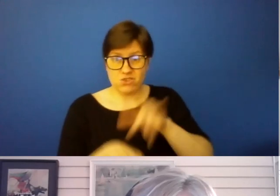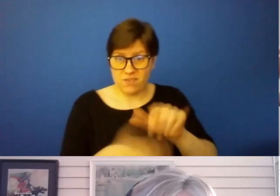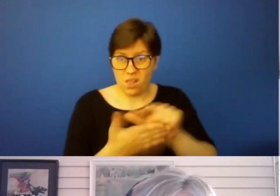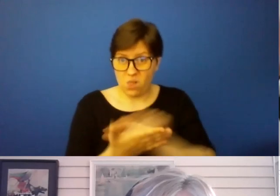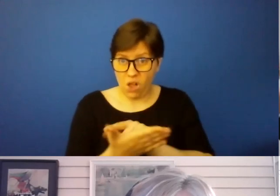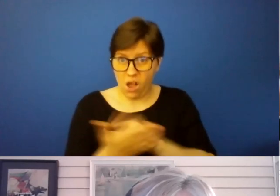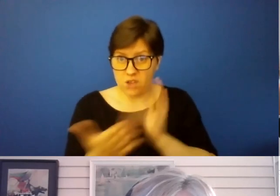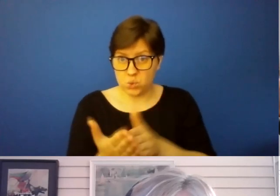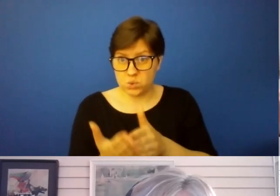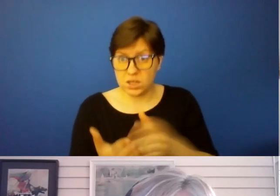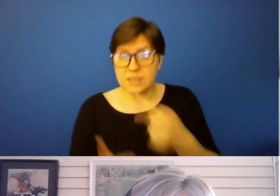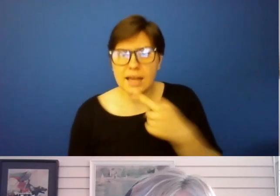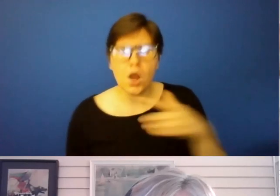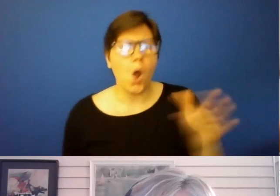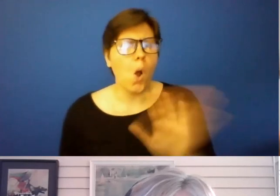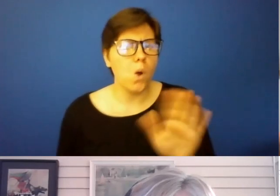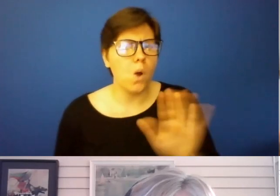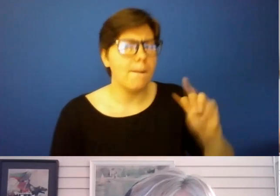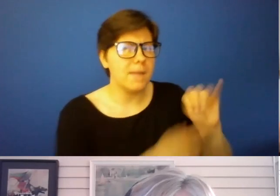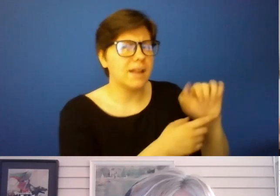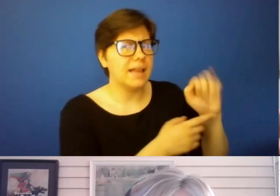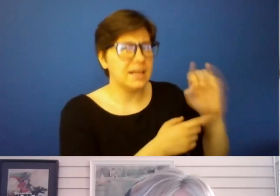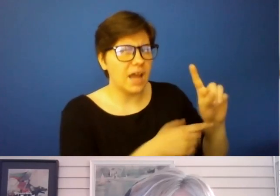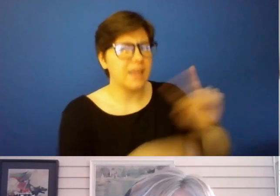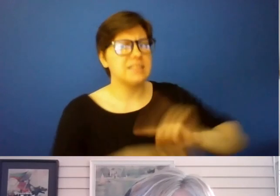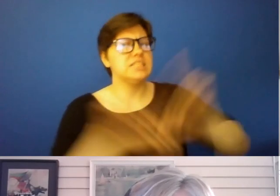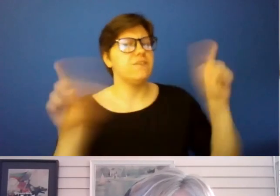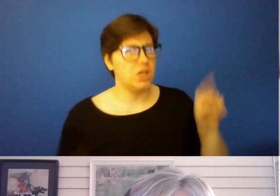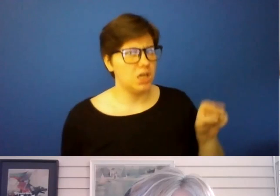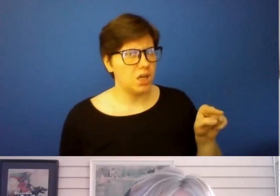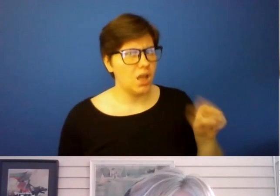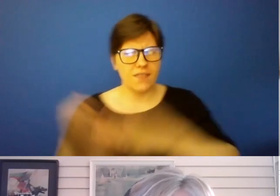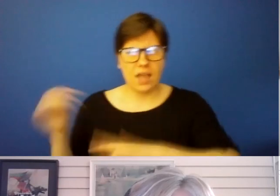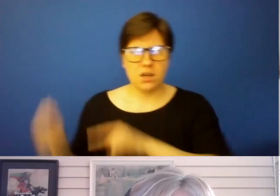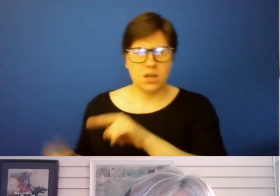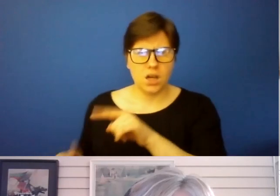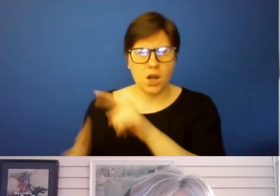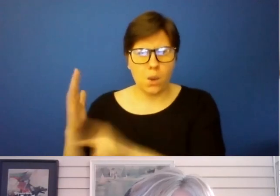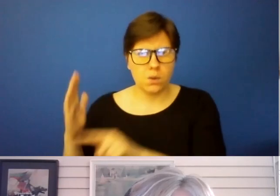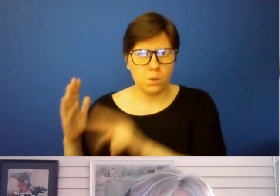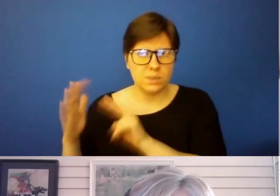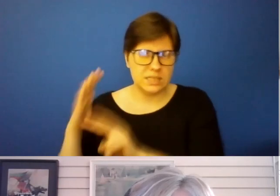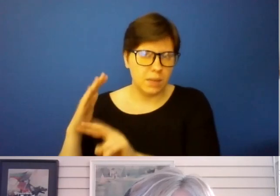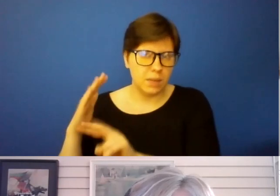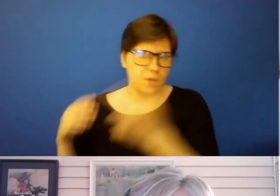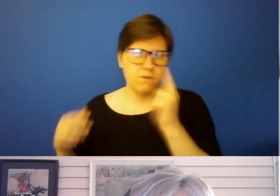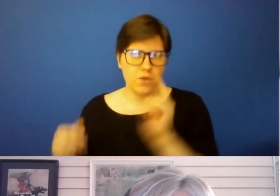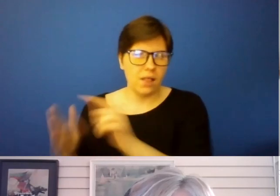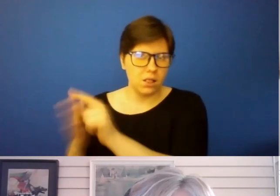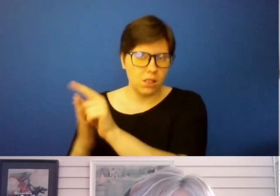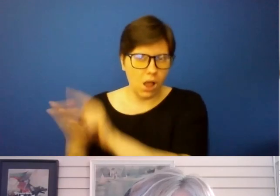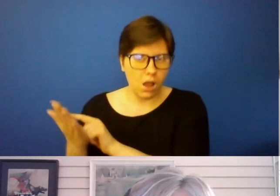say, oh no, medical aid in dying is very, very different than what was anticipated when this criminal law was